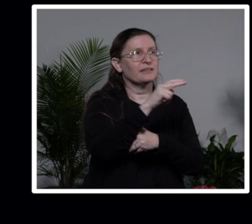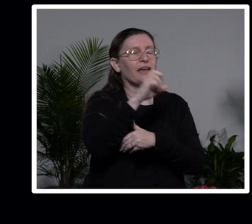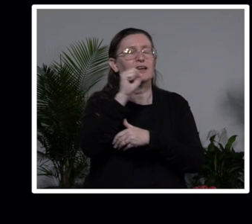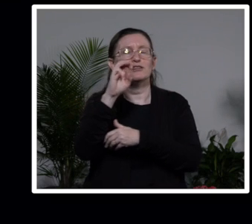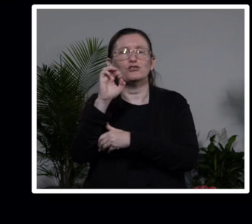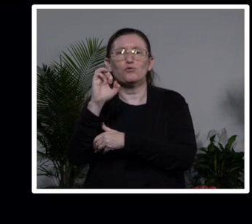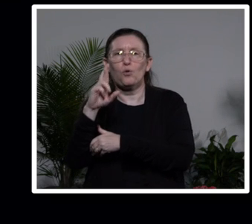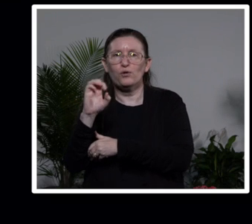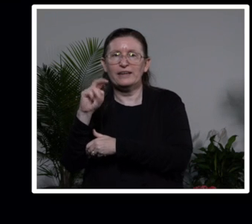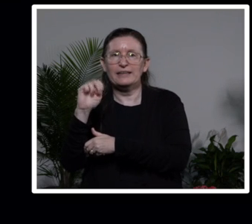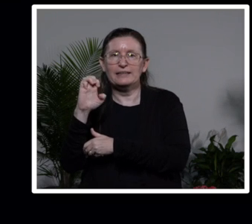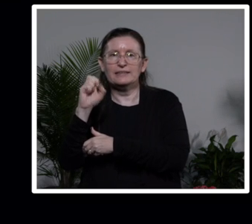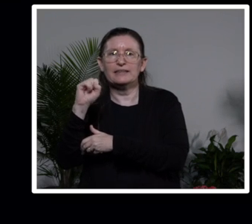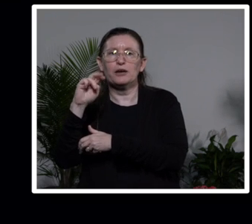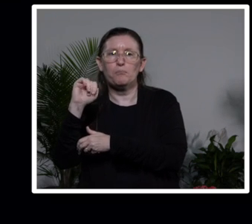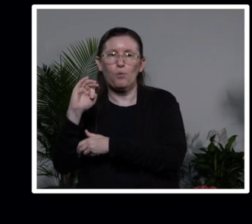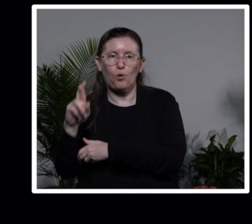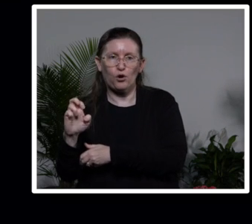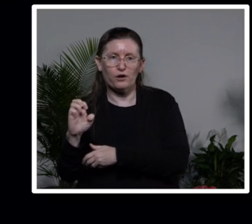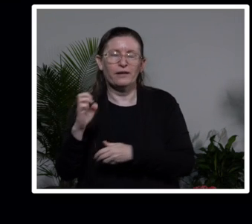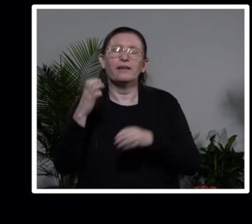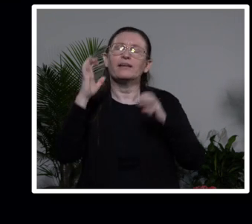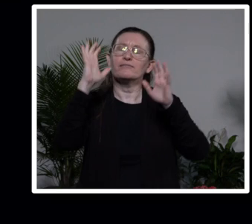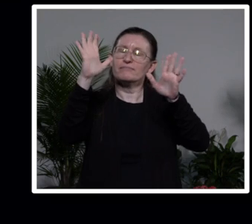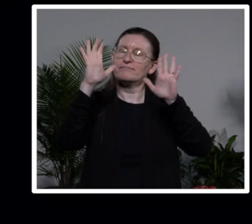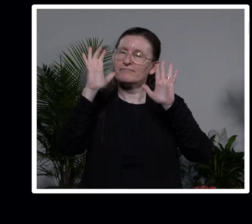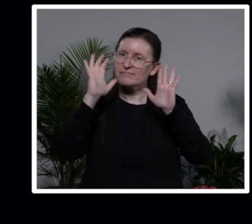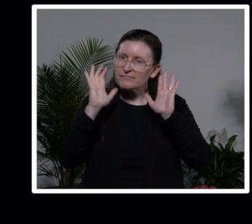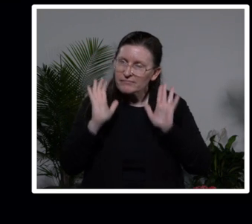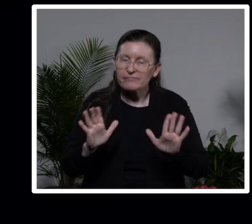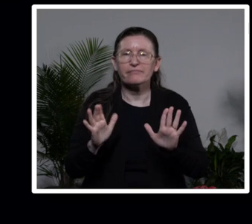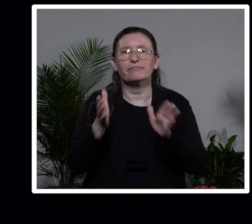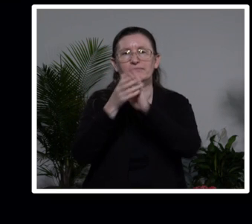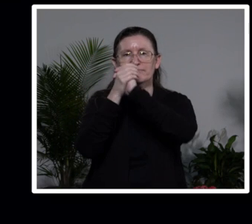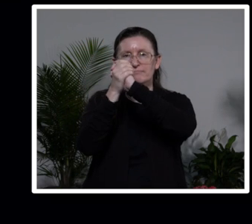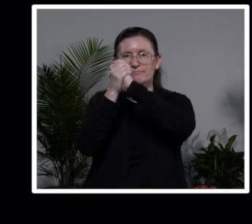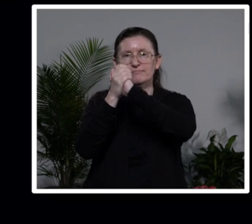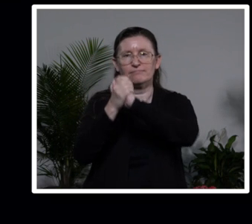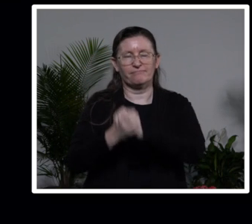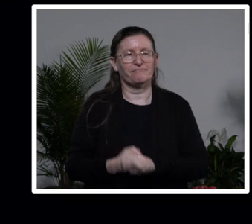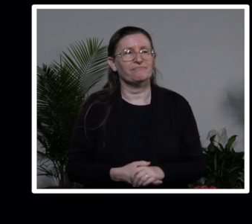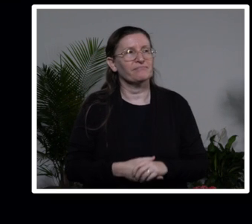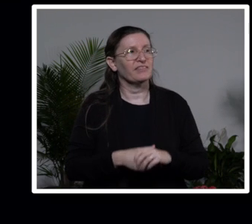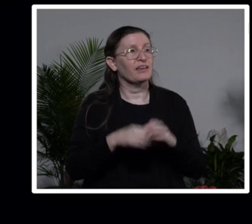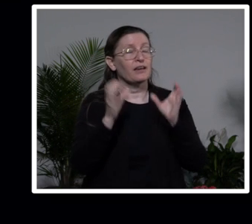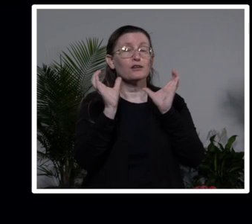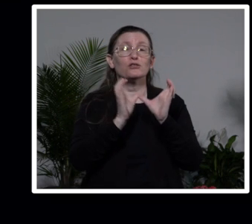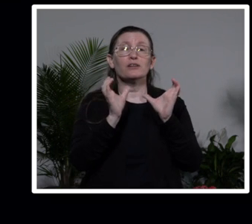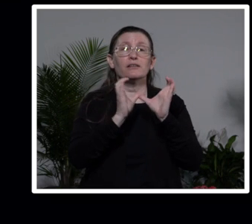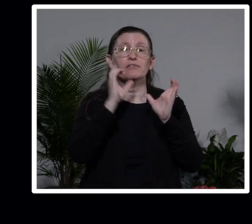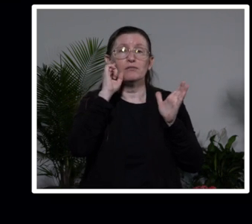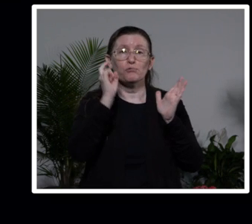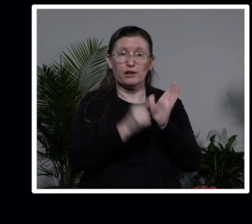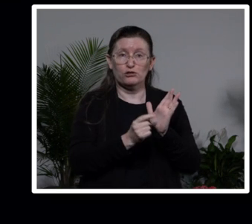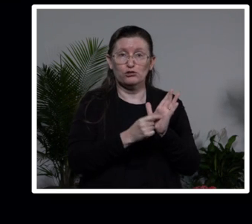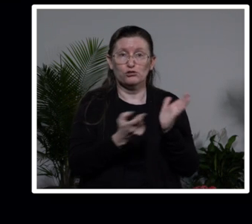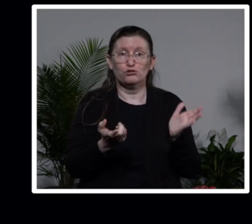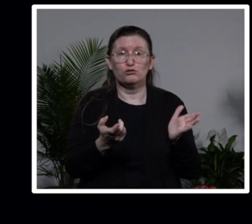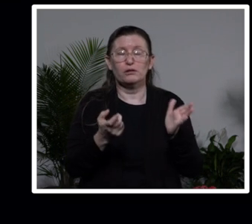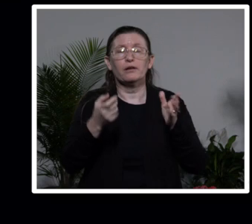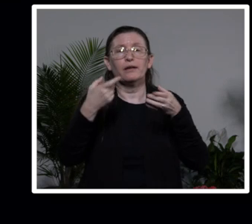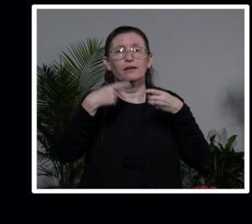Sringapore. Congratulations to all these students on this outstanding accomplishment. Certificate of